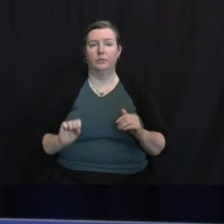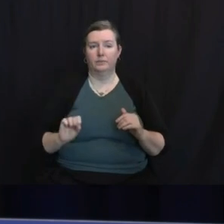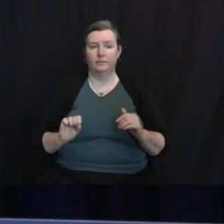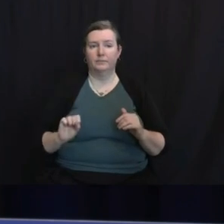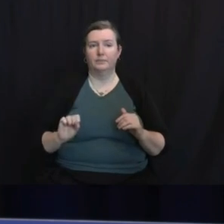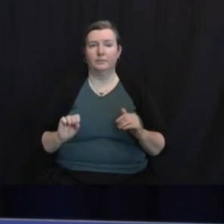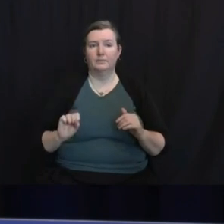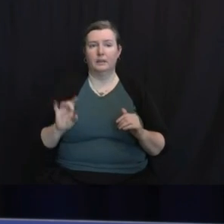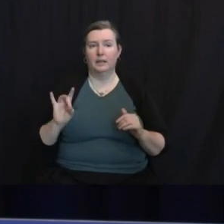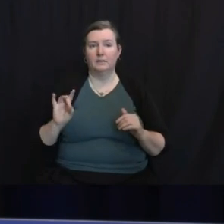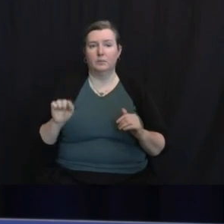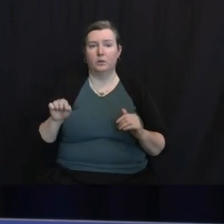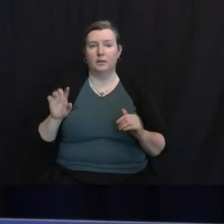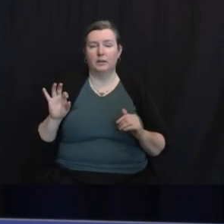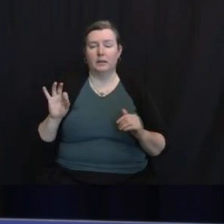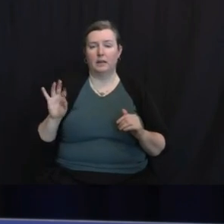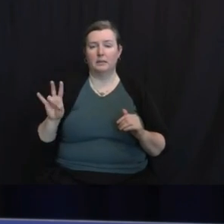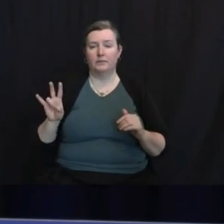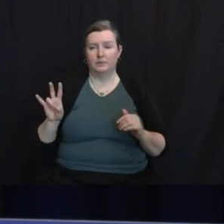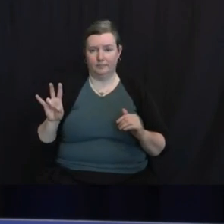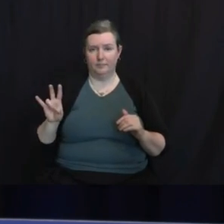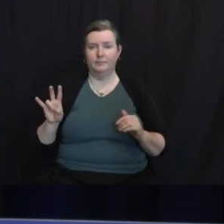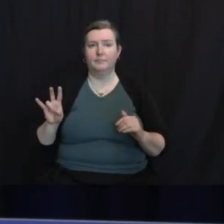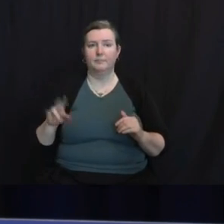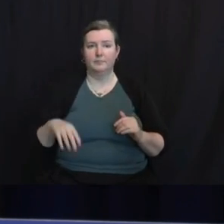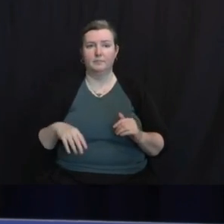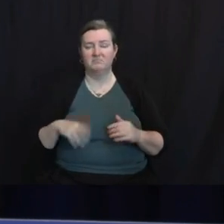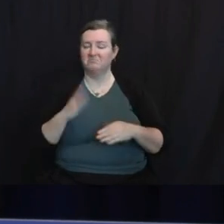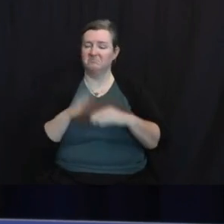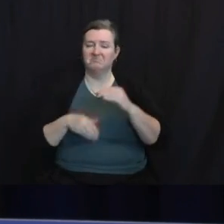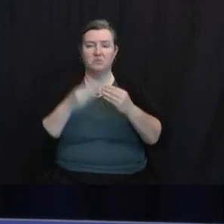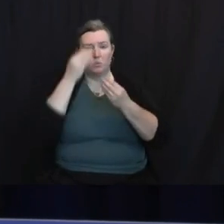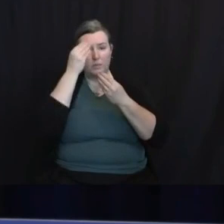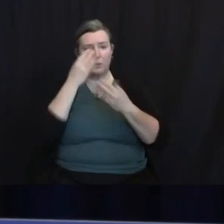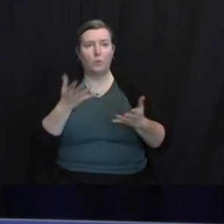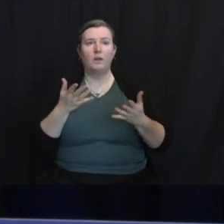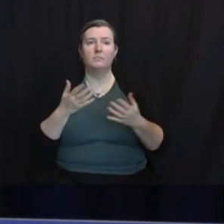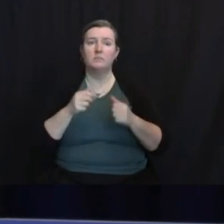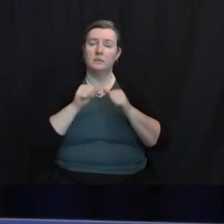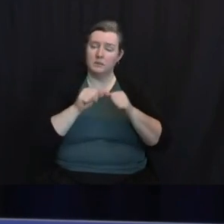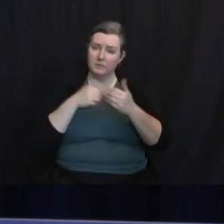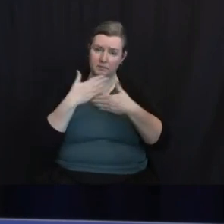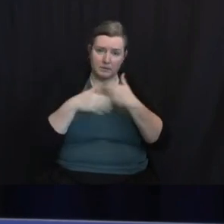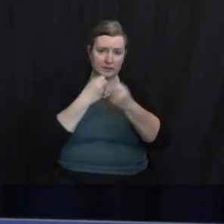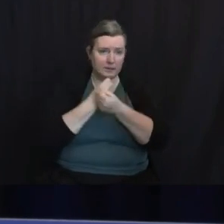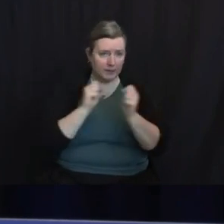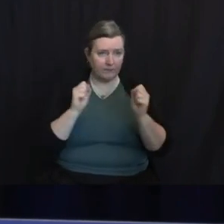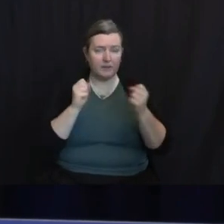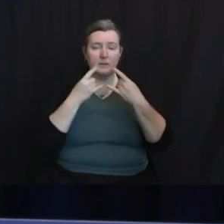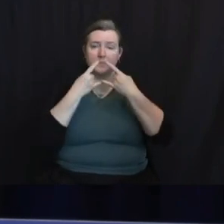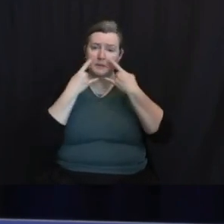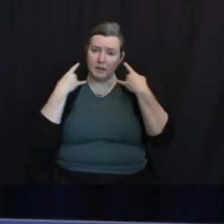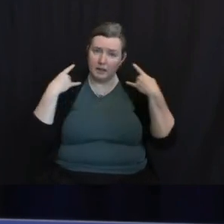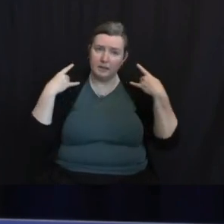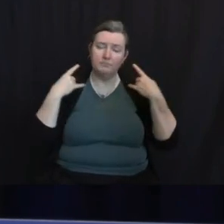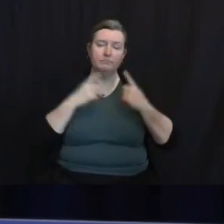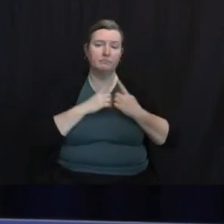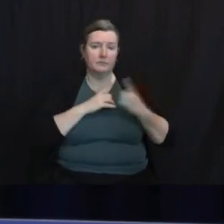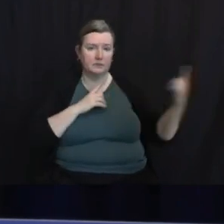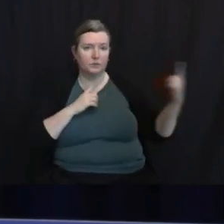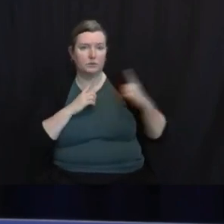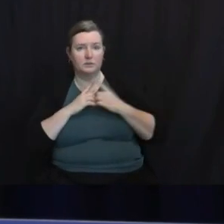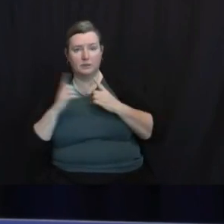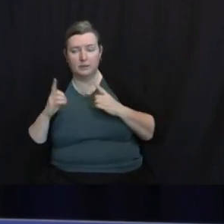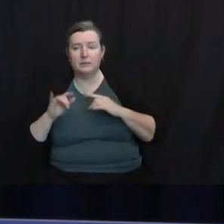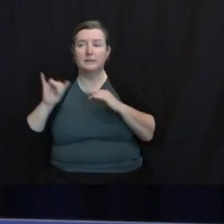state 8.97. So that concludes my daily report. Stay safe, continue to mask up, socially distance, stay home